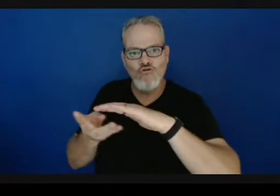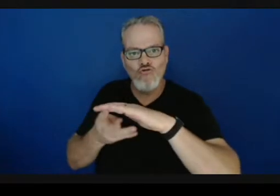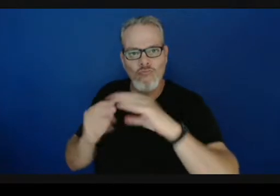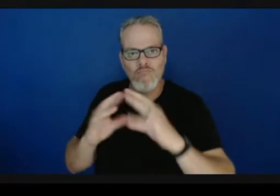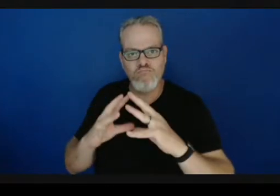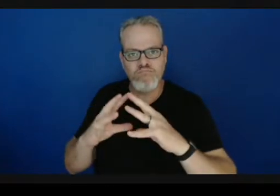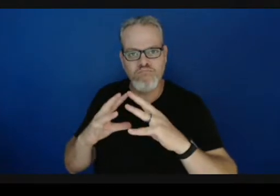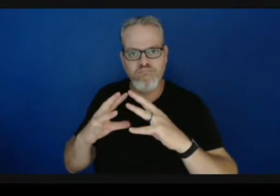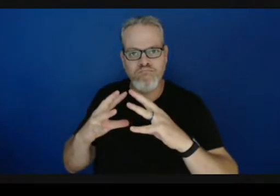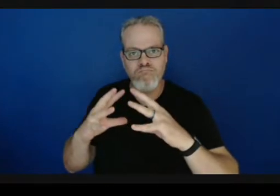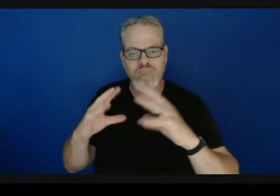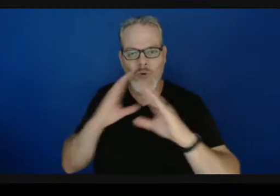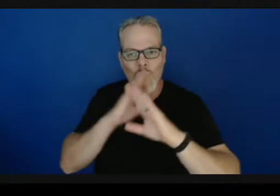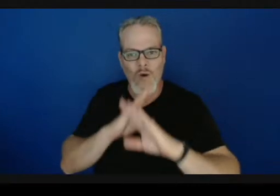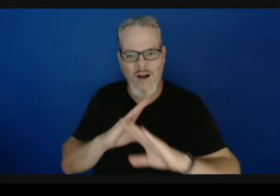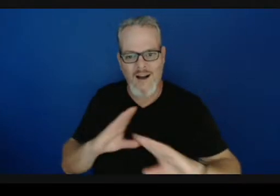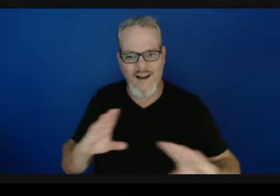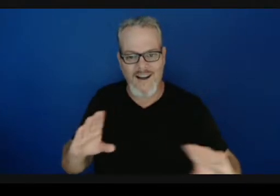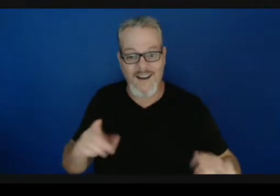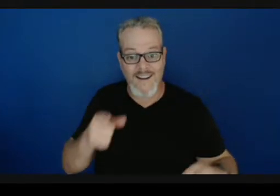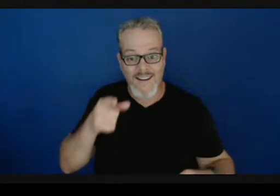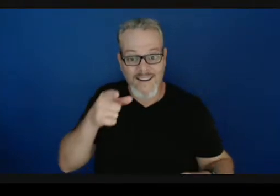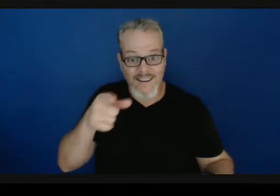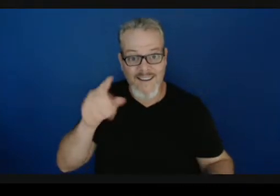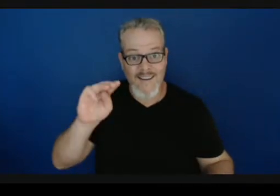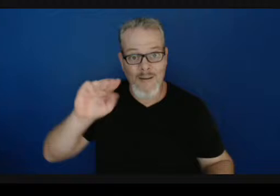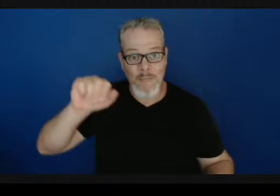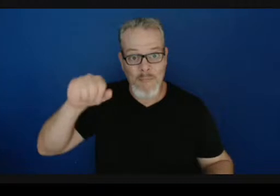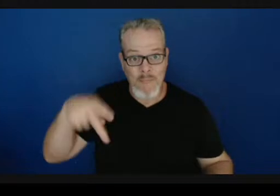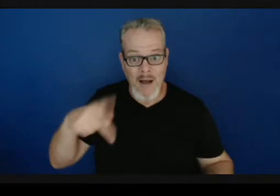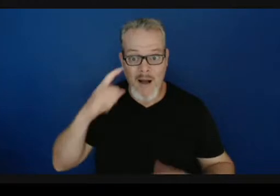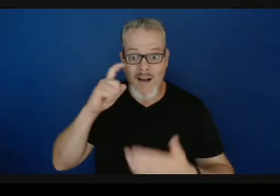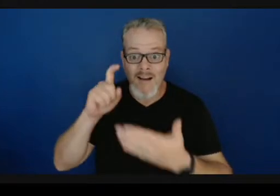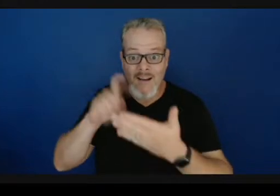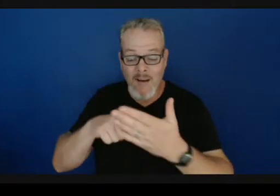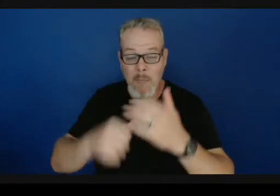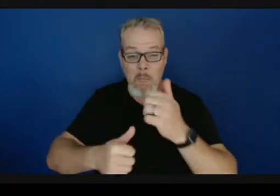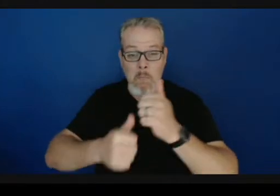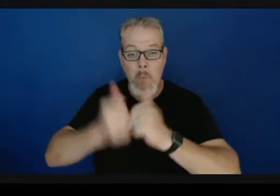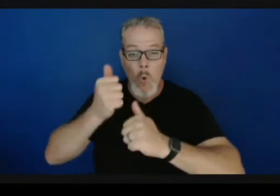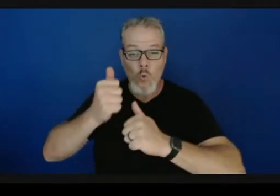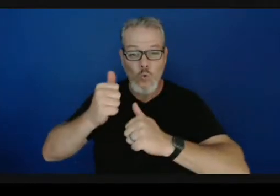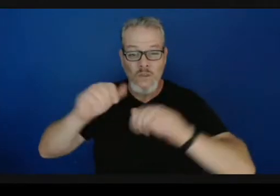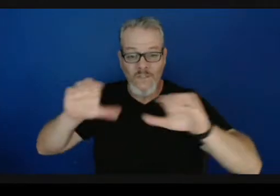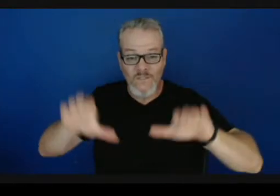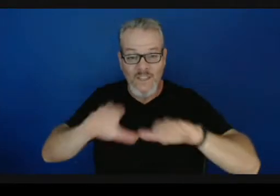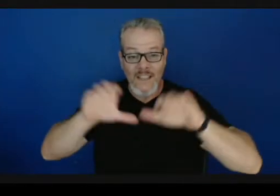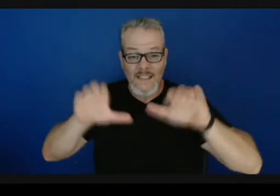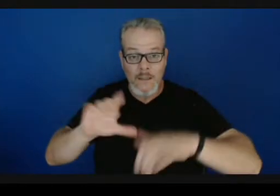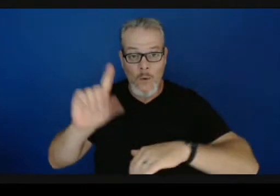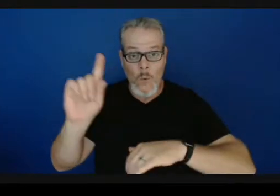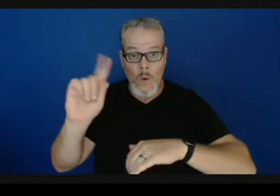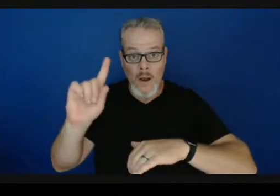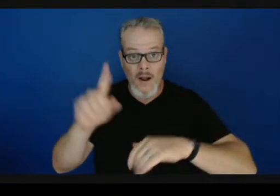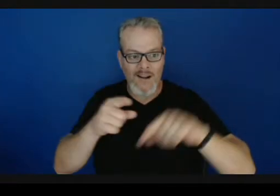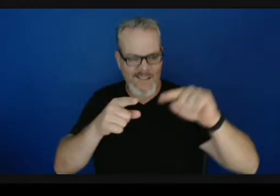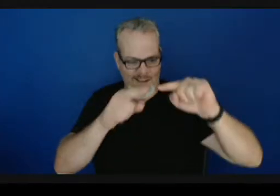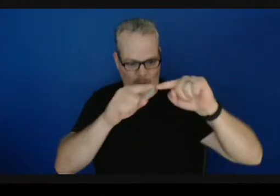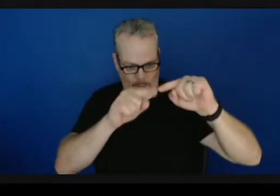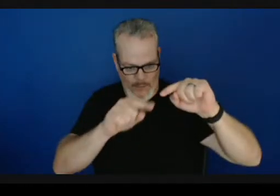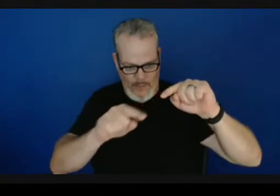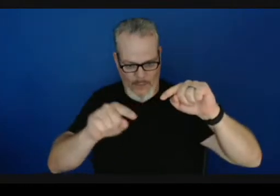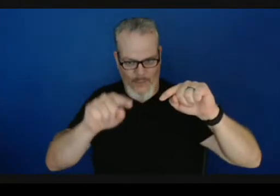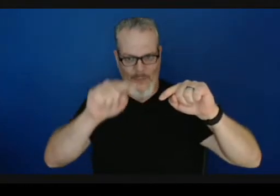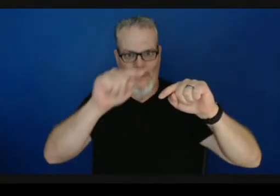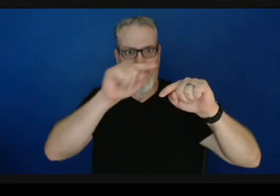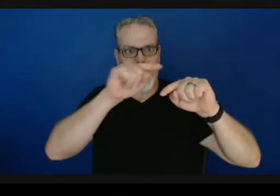earthquake map, most of the seismicity is focused in this upper East Rift connector, where we know the magma pathway connects the